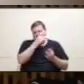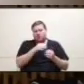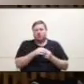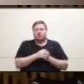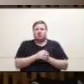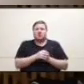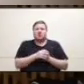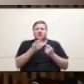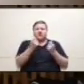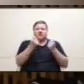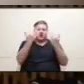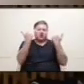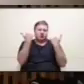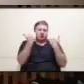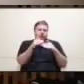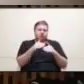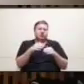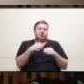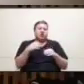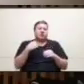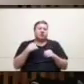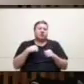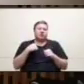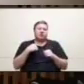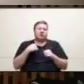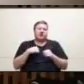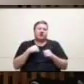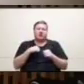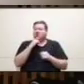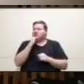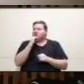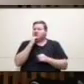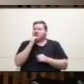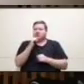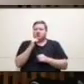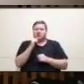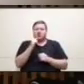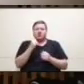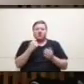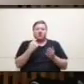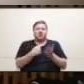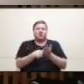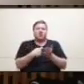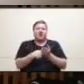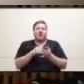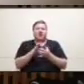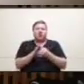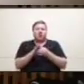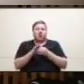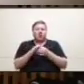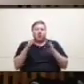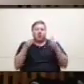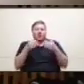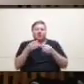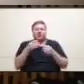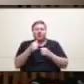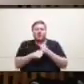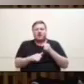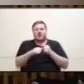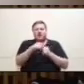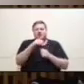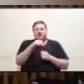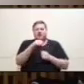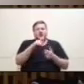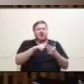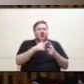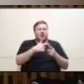financial constraints on the municipality, we were unfortunately not able to pay these commitments in the month of April, May, and